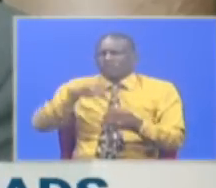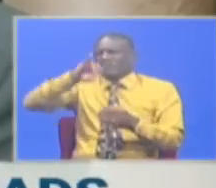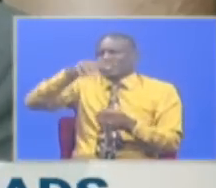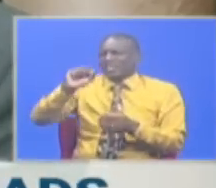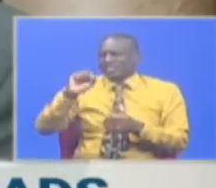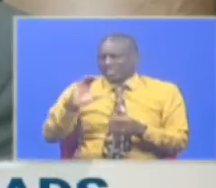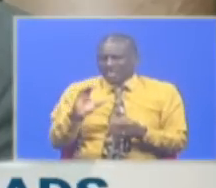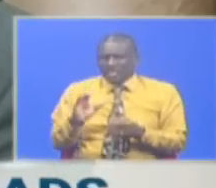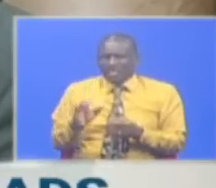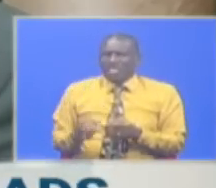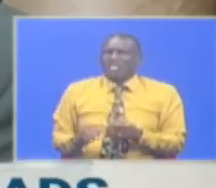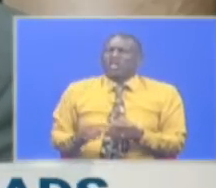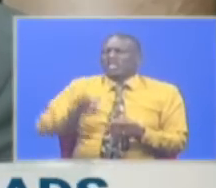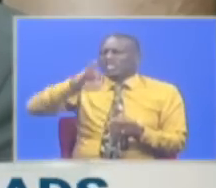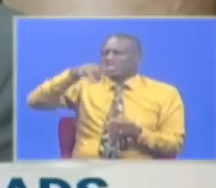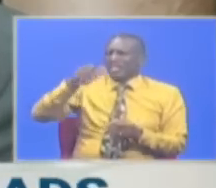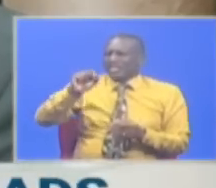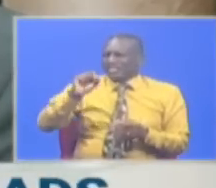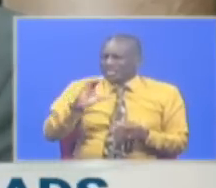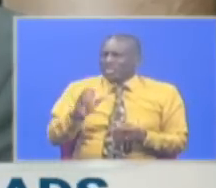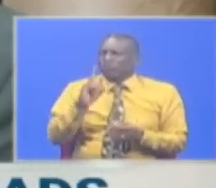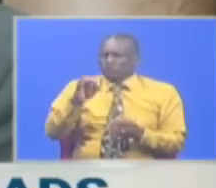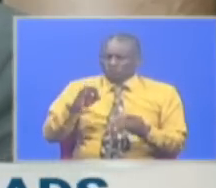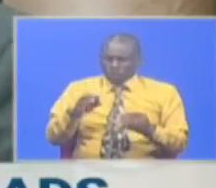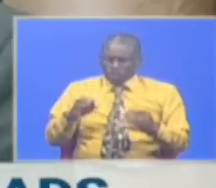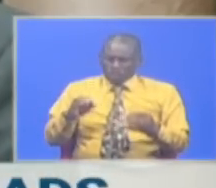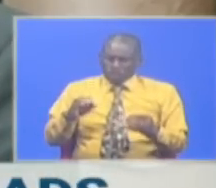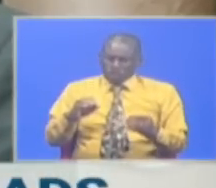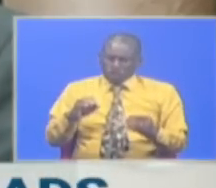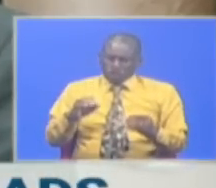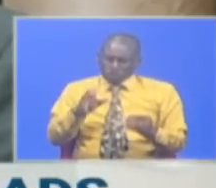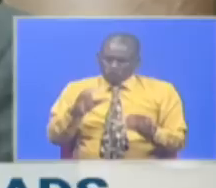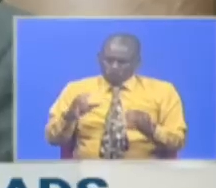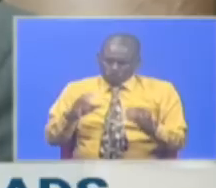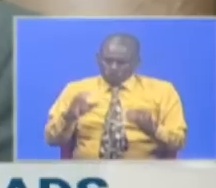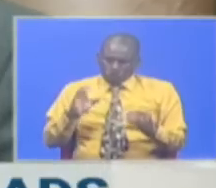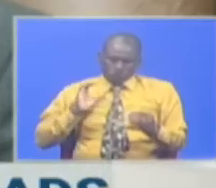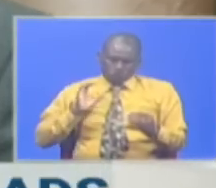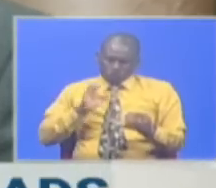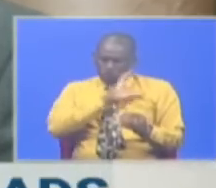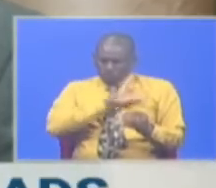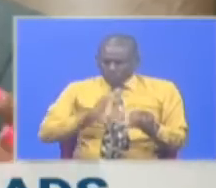it is one of the bodies in this country that really, really